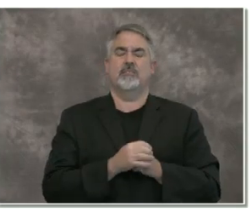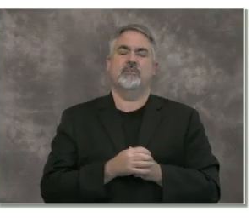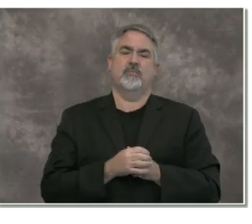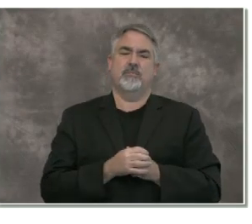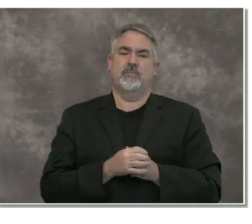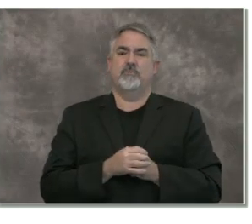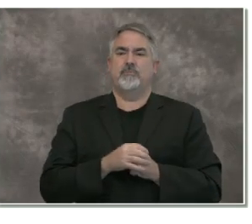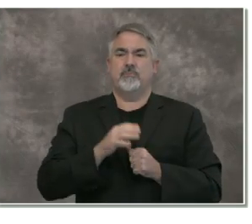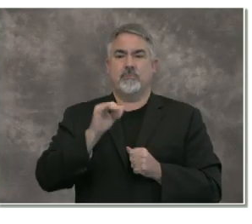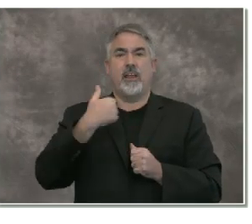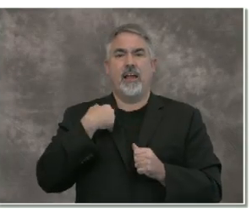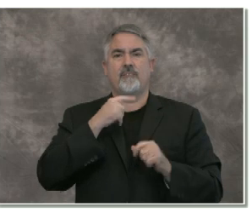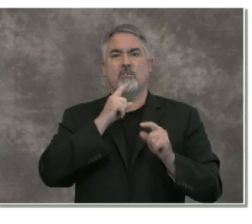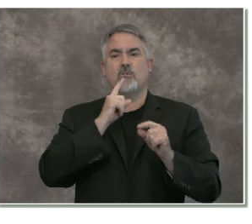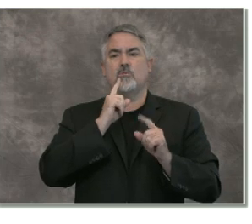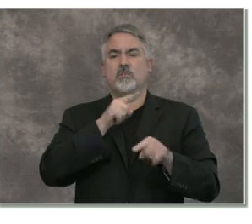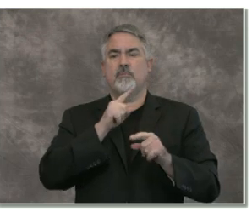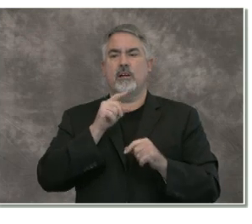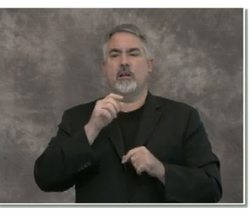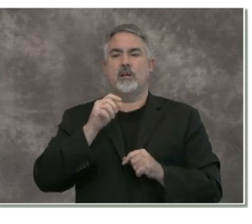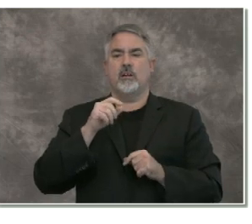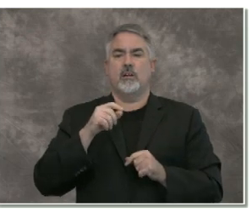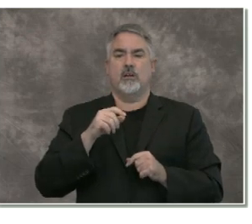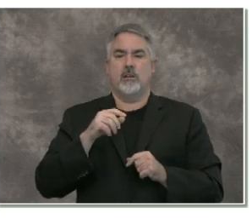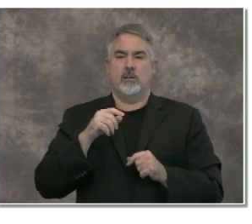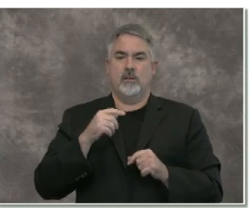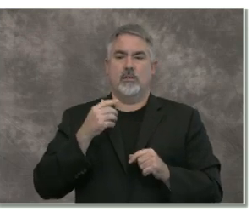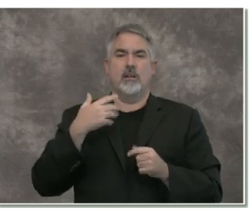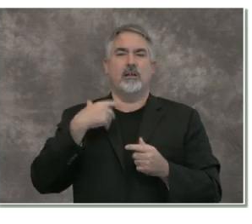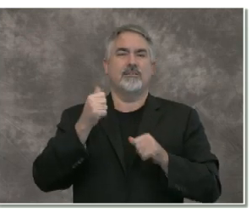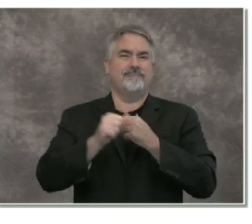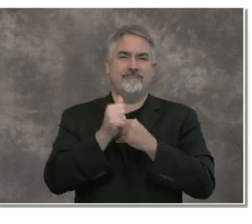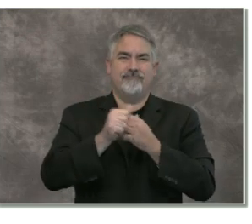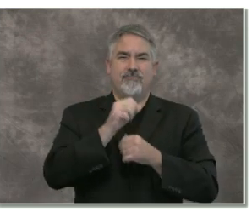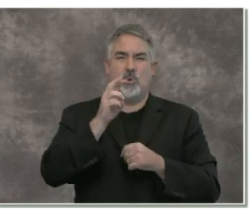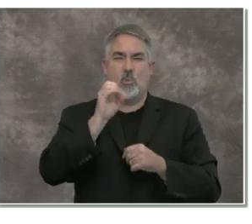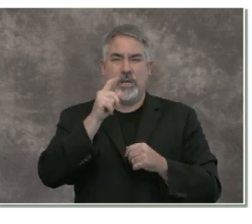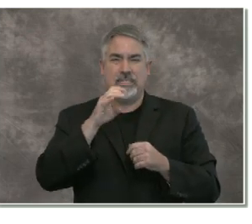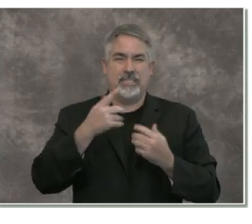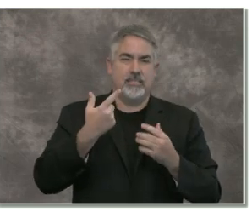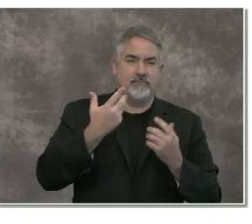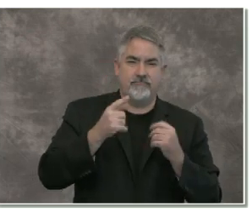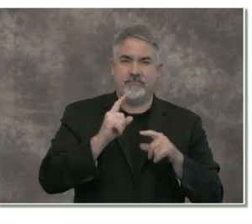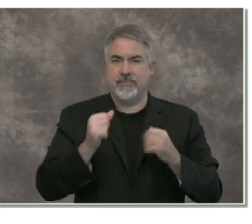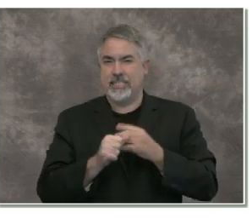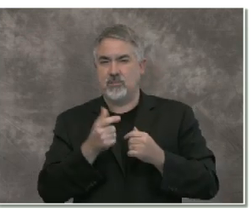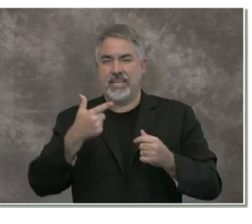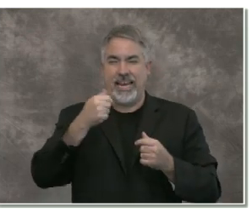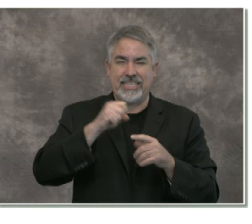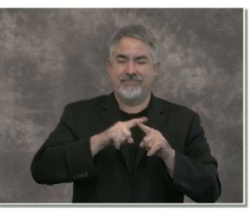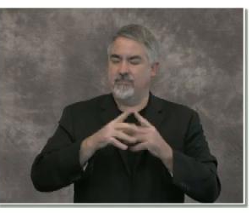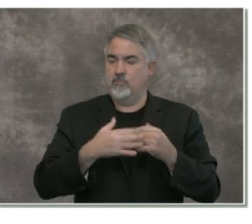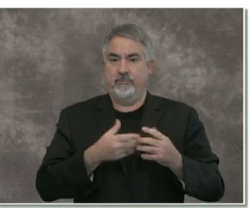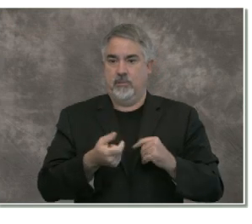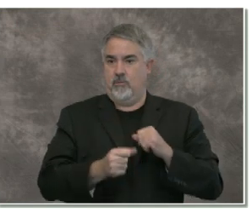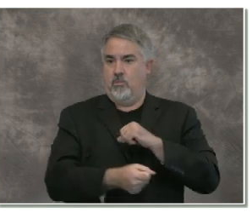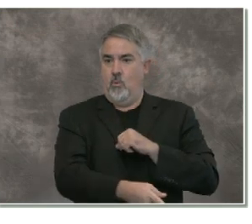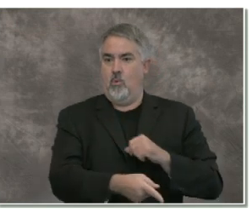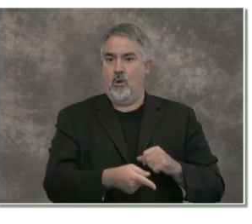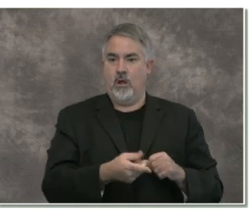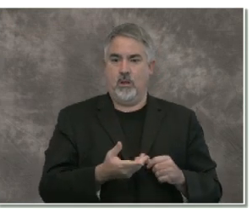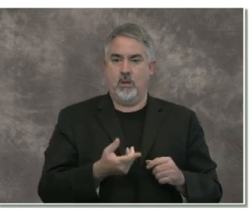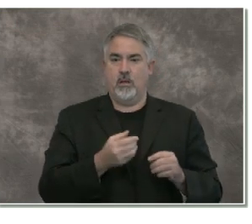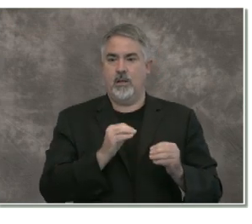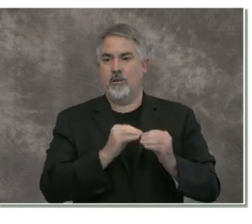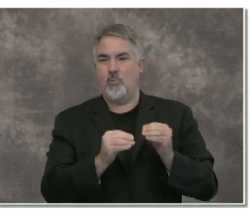to hazardous waste complaints, making road repairs, working to inspect and monitor restaurants to ensure food quality, lending